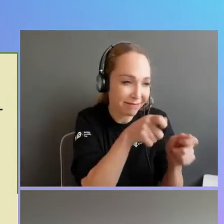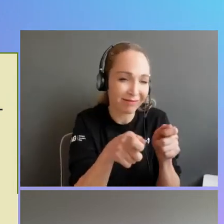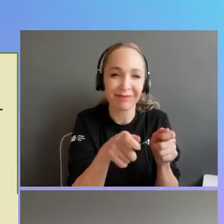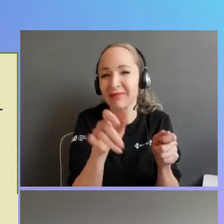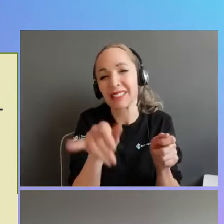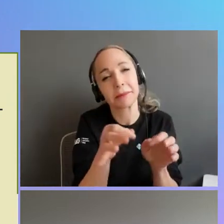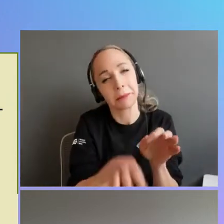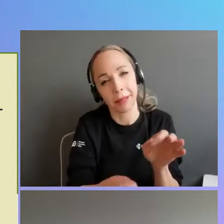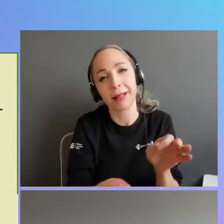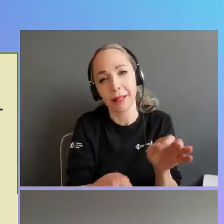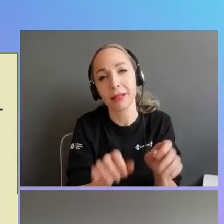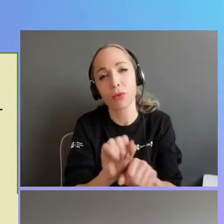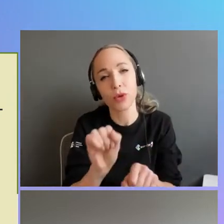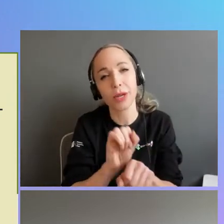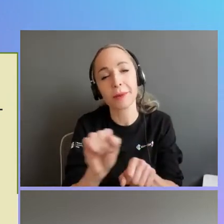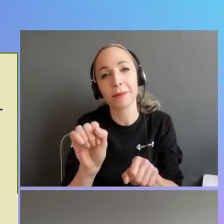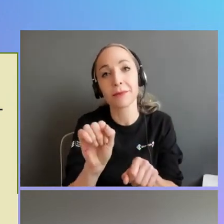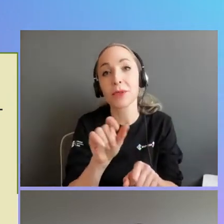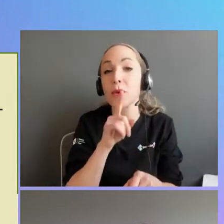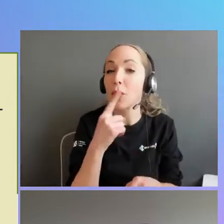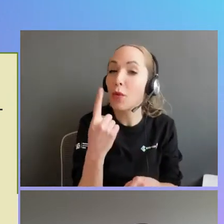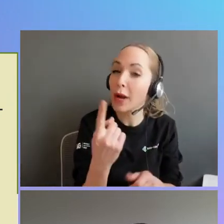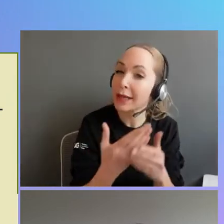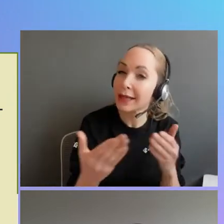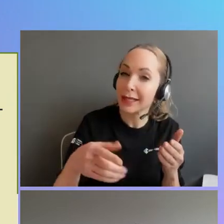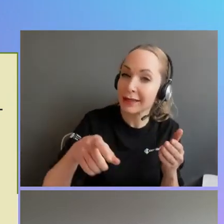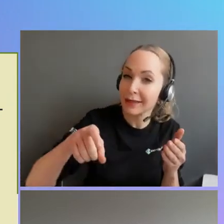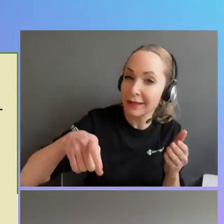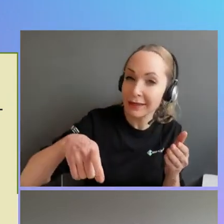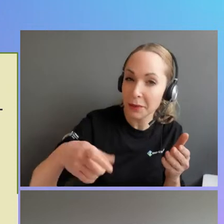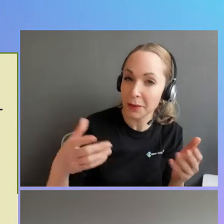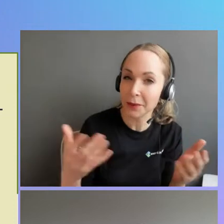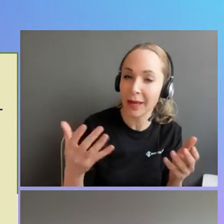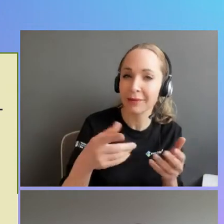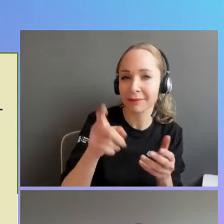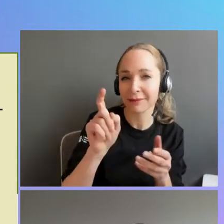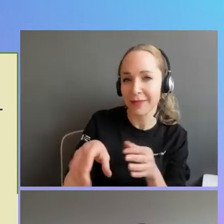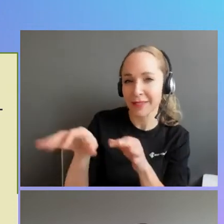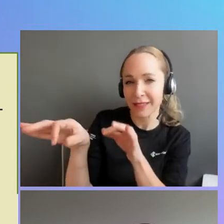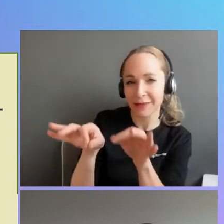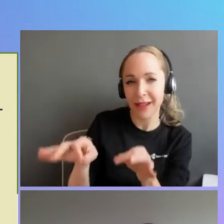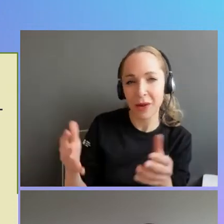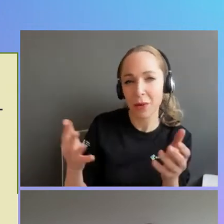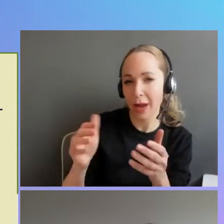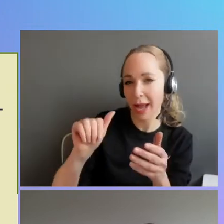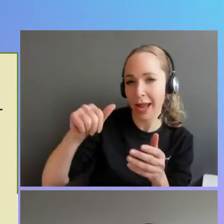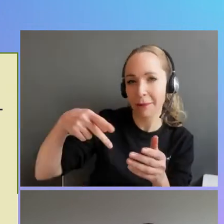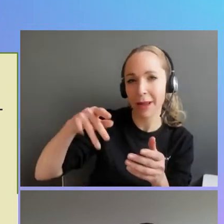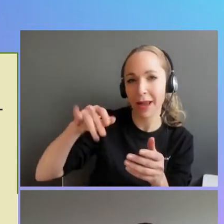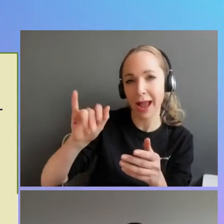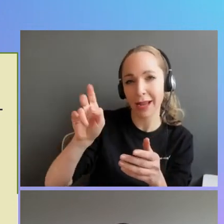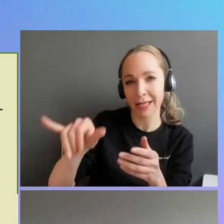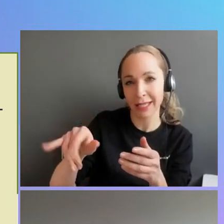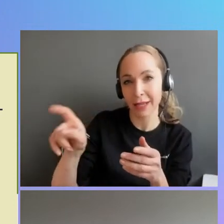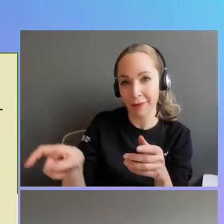here is defining the API key so that the code knows where to send the data.